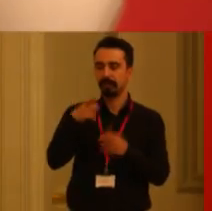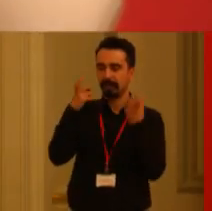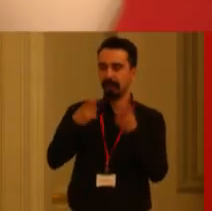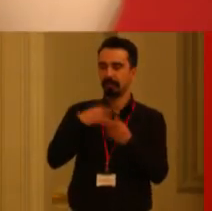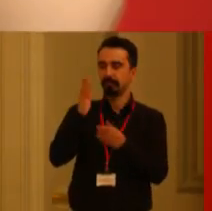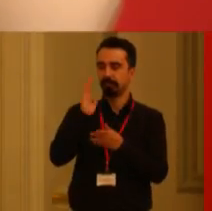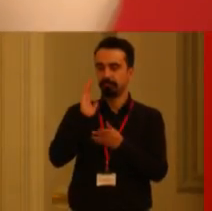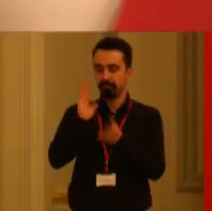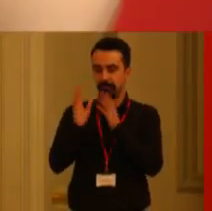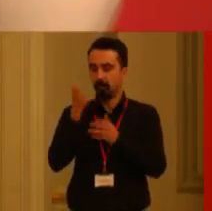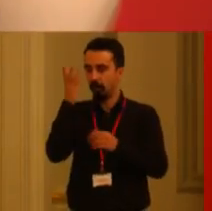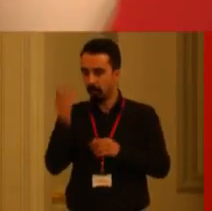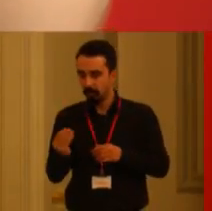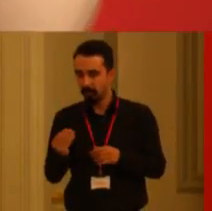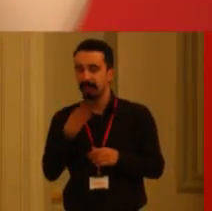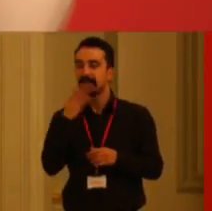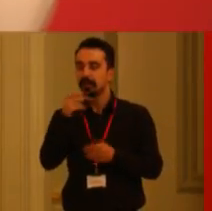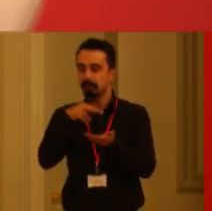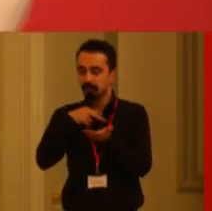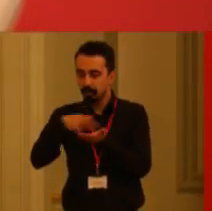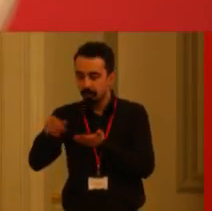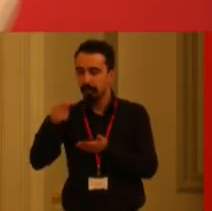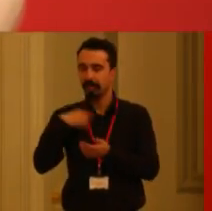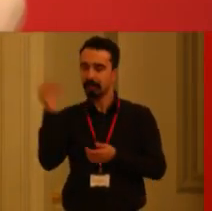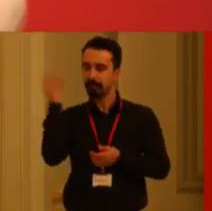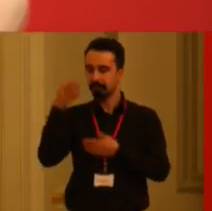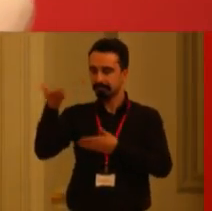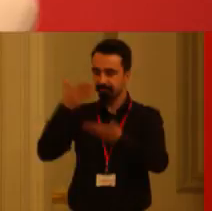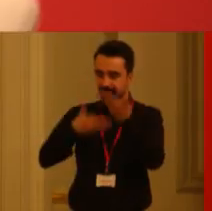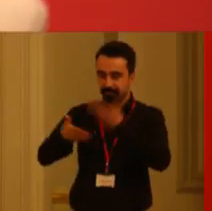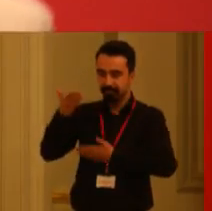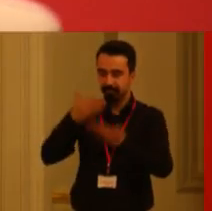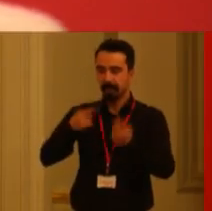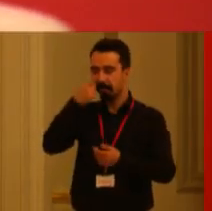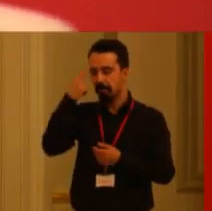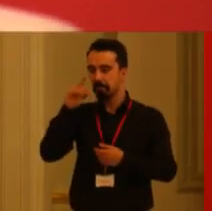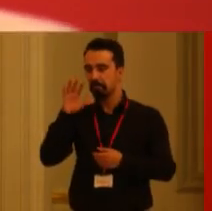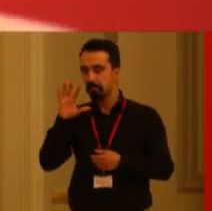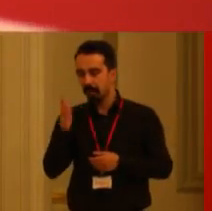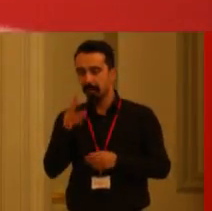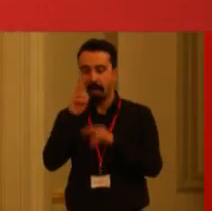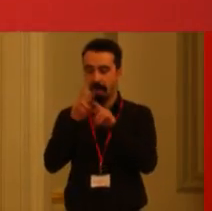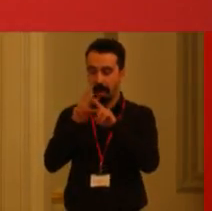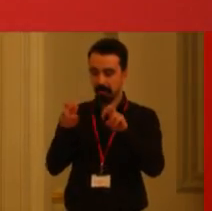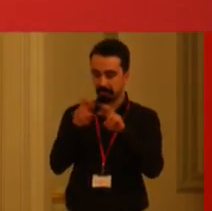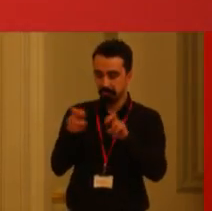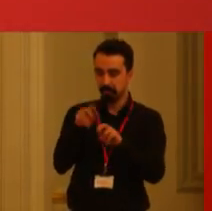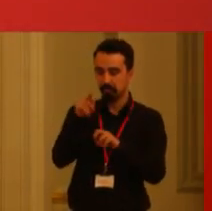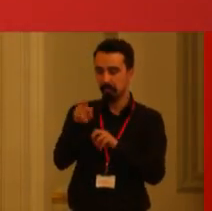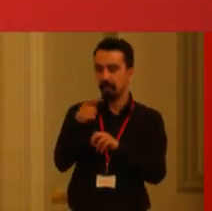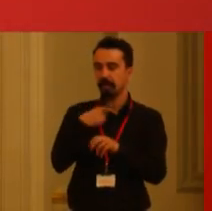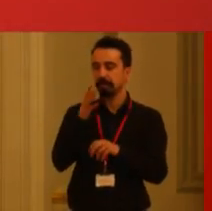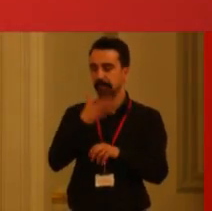young, I was also involved. It's not only the things executed by the